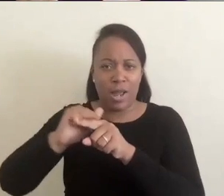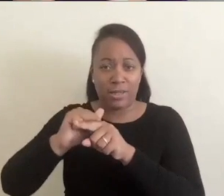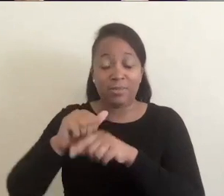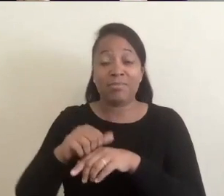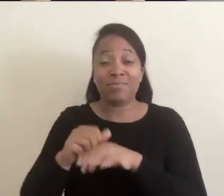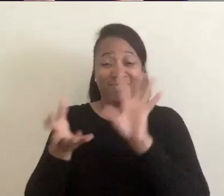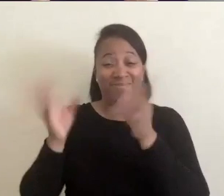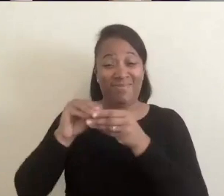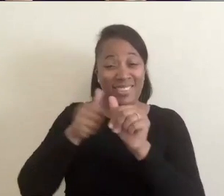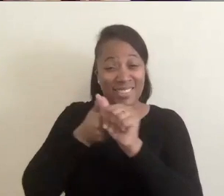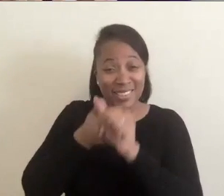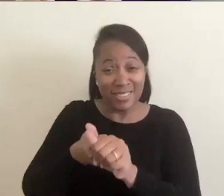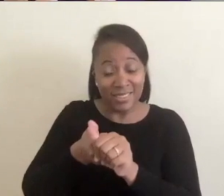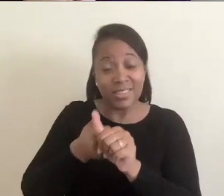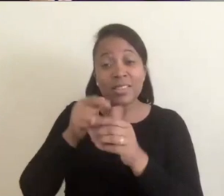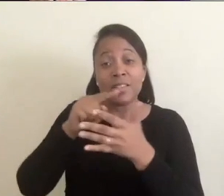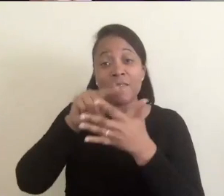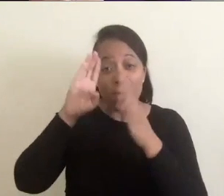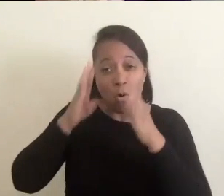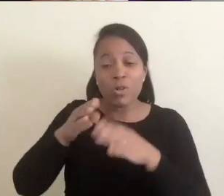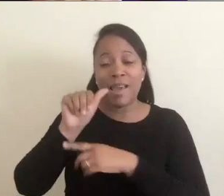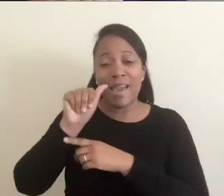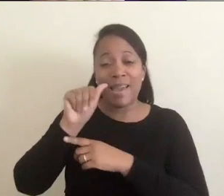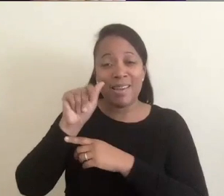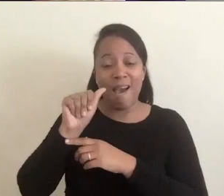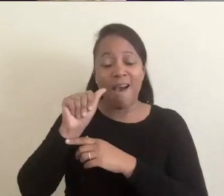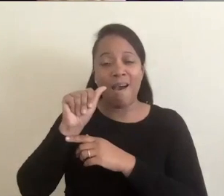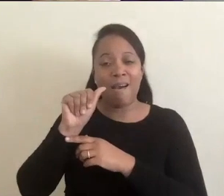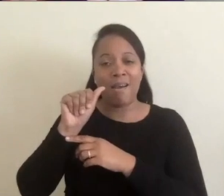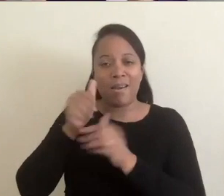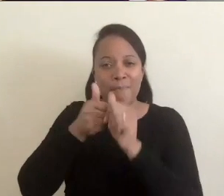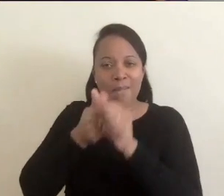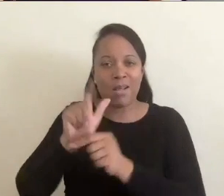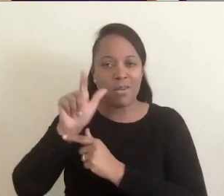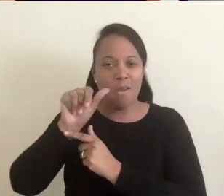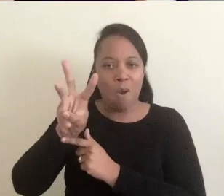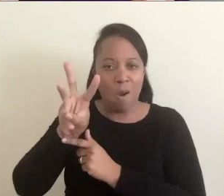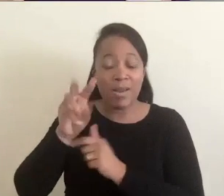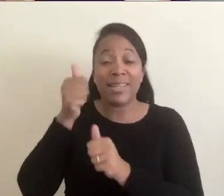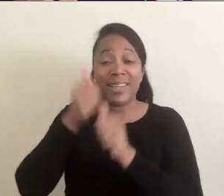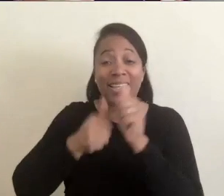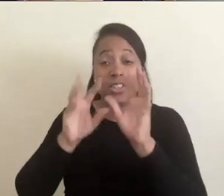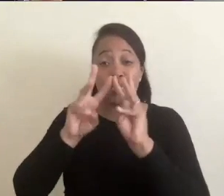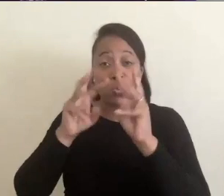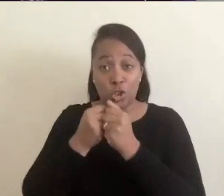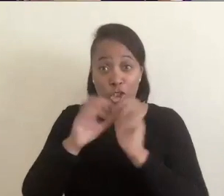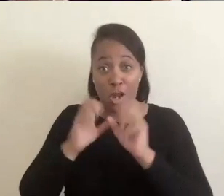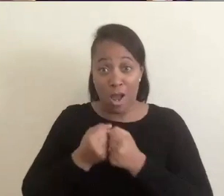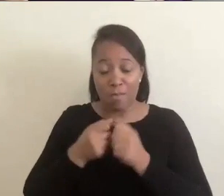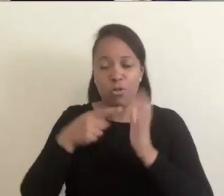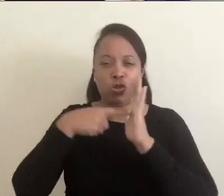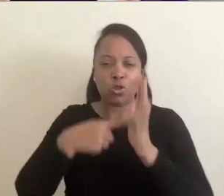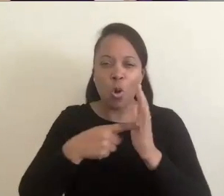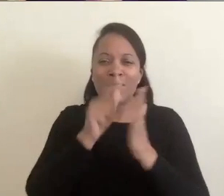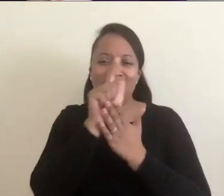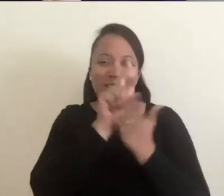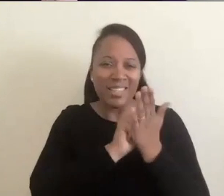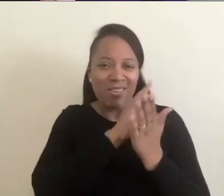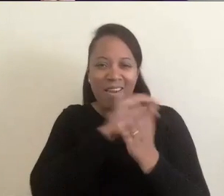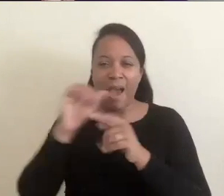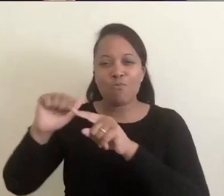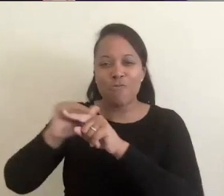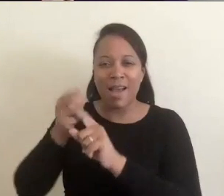of ADA law for the deaf, the hard of hearing, and the visually impaired. Each session showcases the legal and